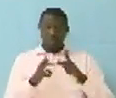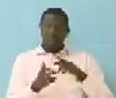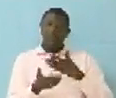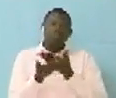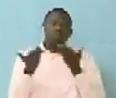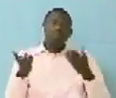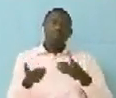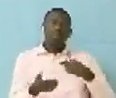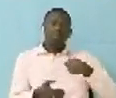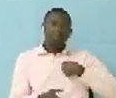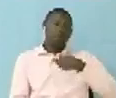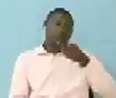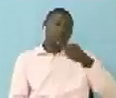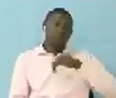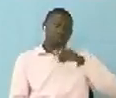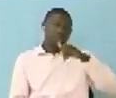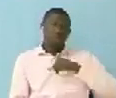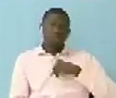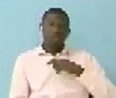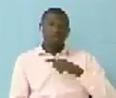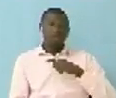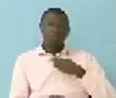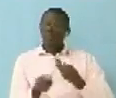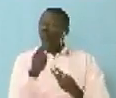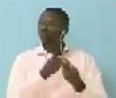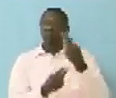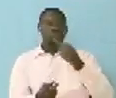back. I've said